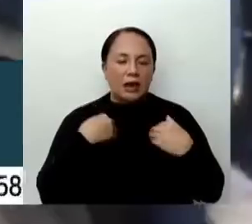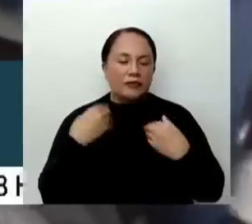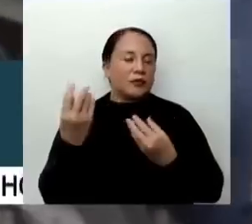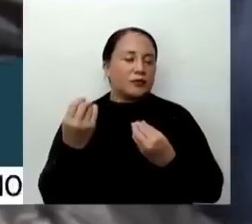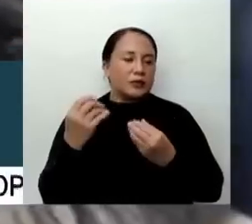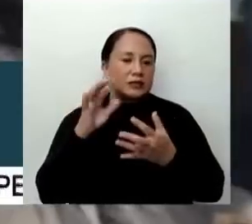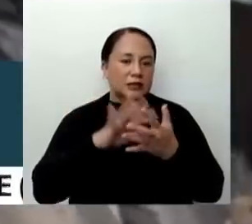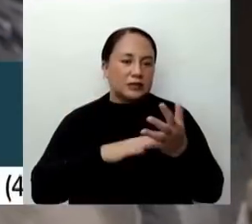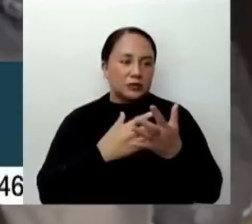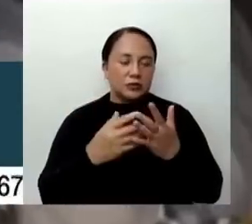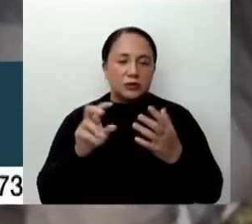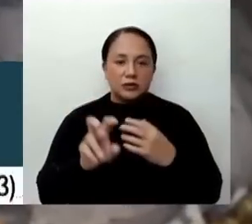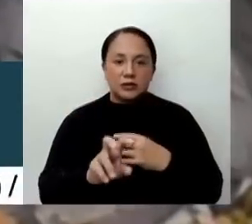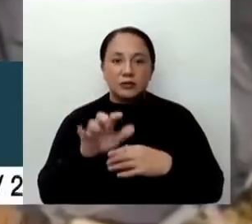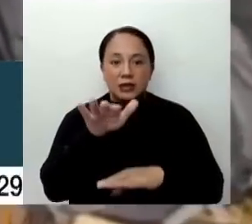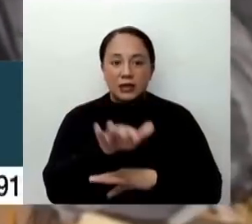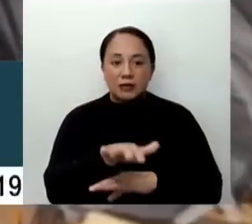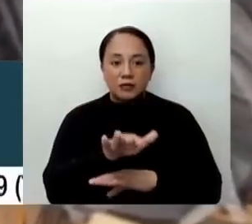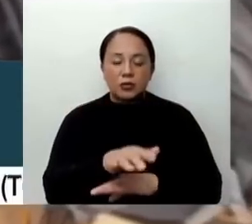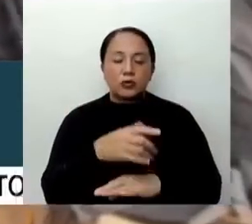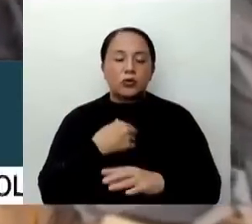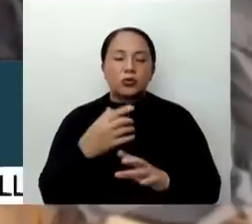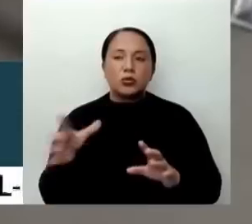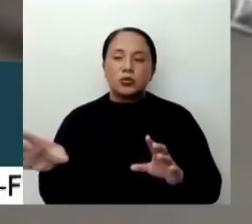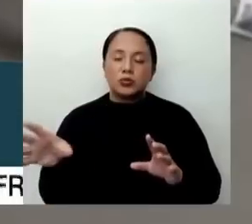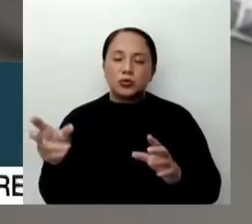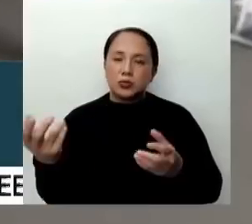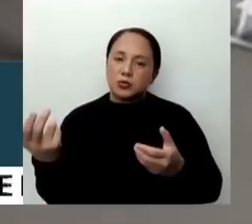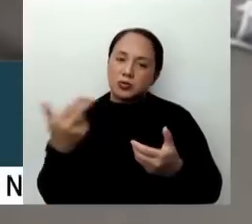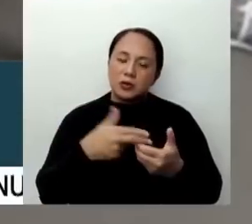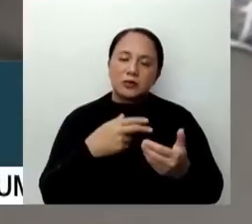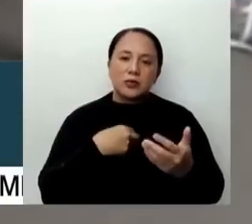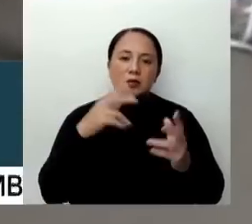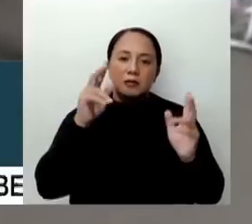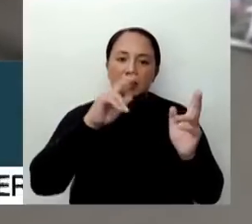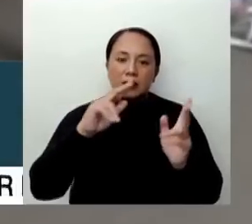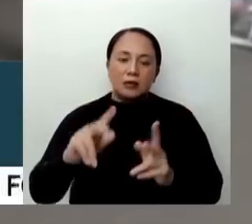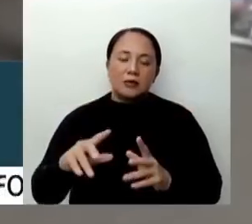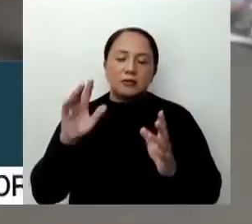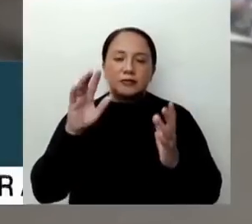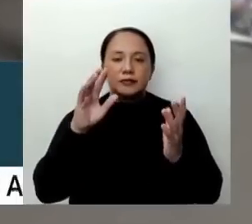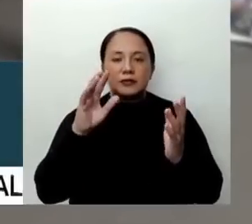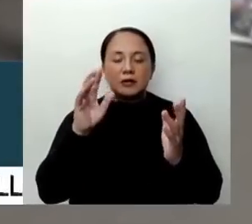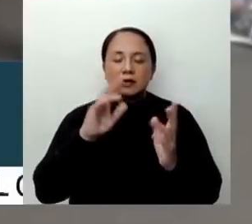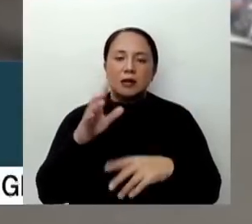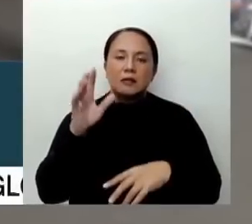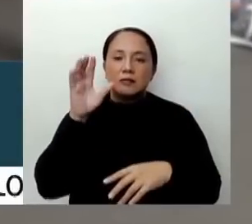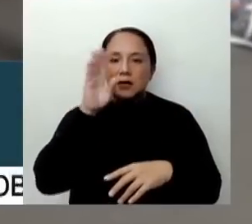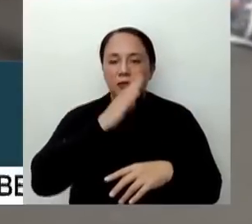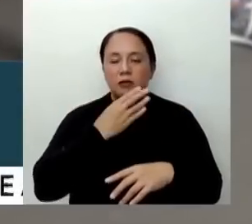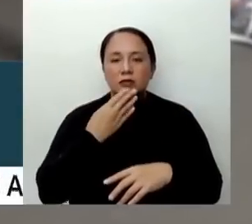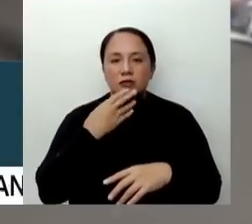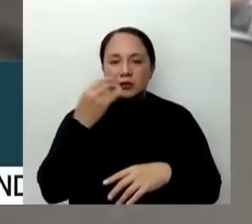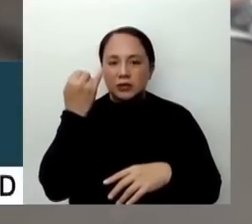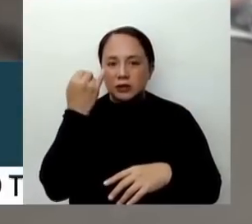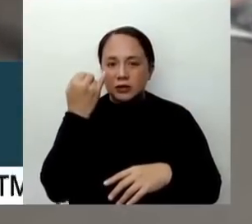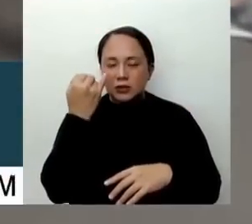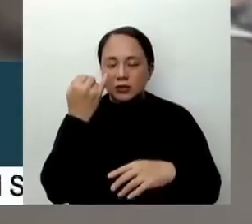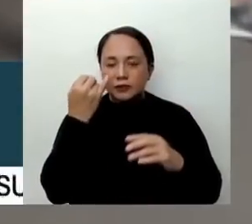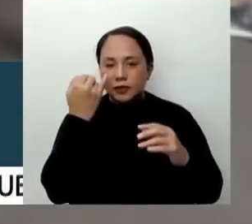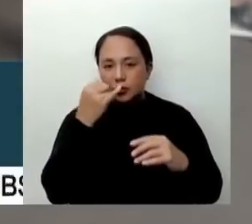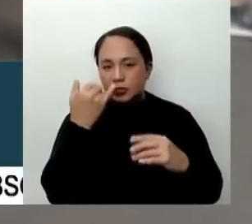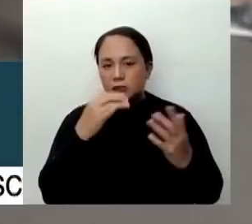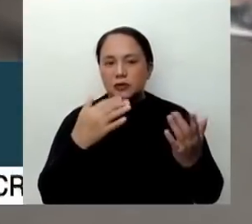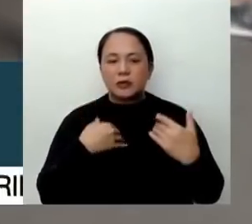trips in the afternoon to accommodate passengers going to Palawan, Bacolod, and Iloilo. Philippine Ports Authority advised all